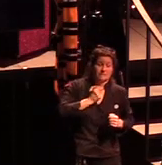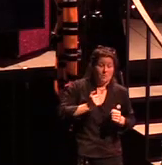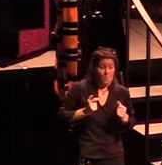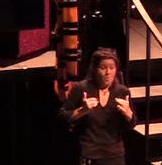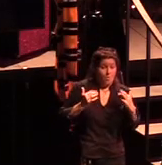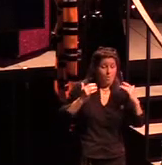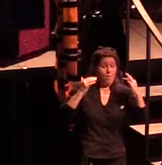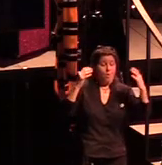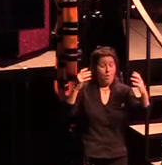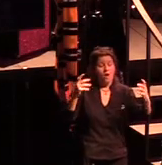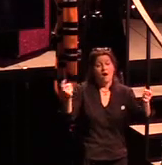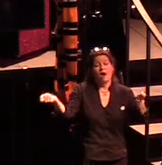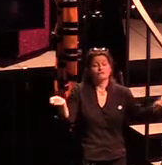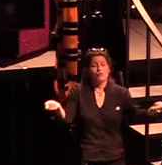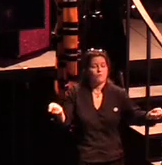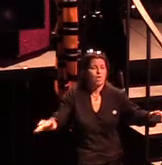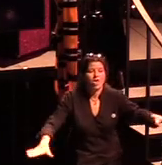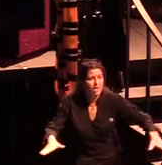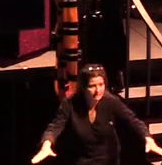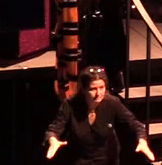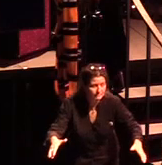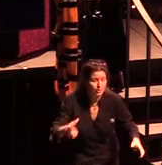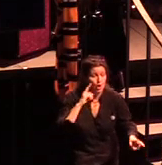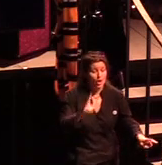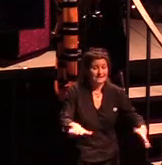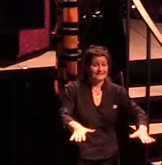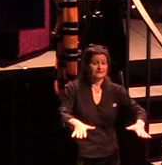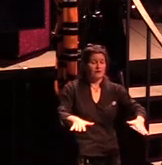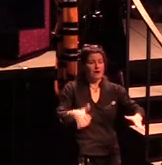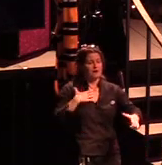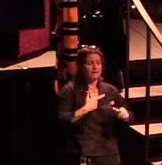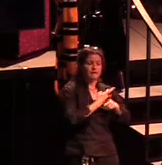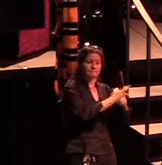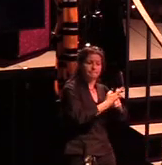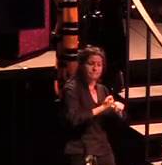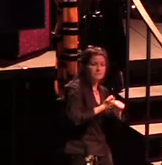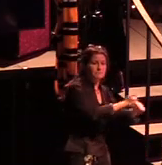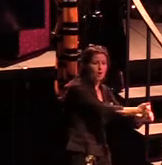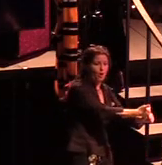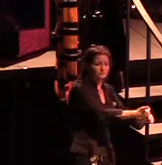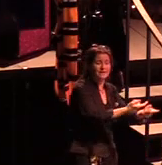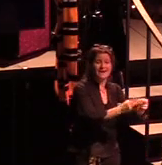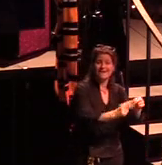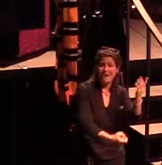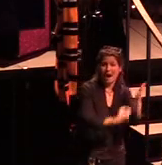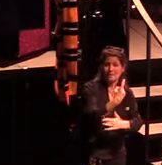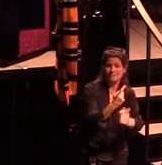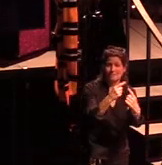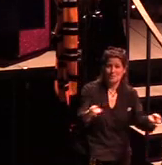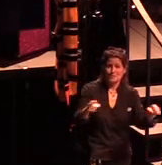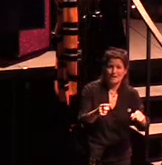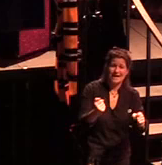speech biscuit this looks sees you like and need similar management and if that happens put Grandmaster Flash on